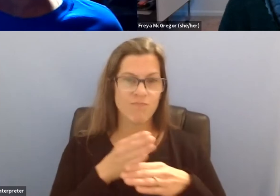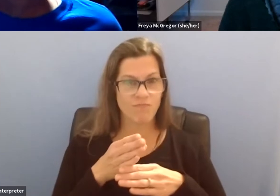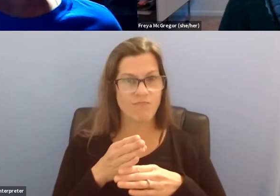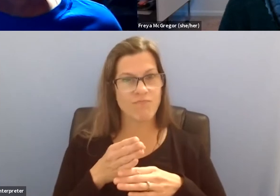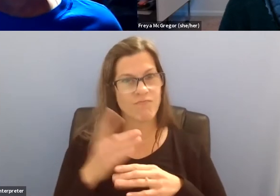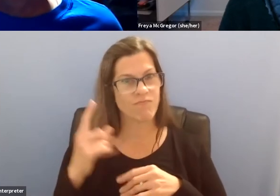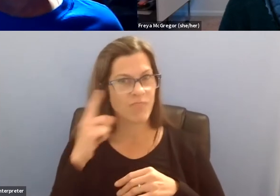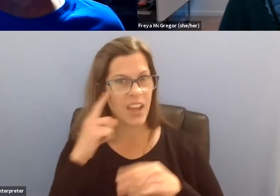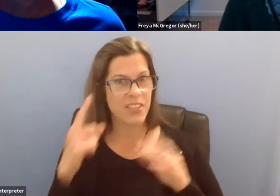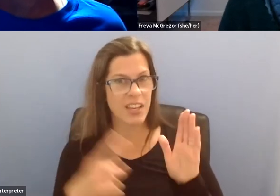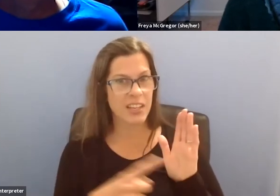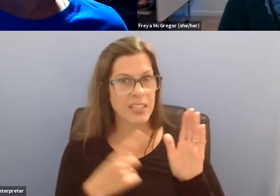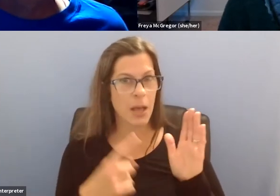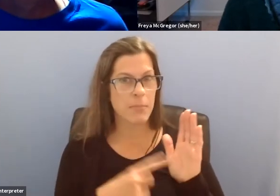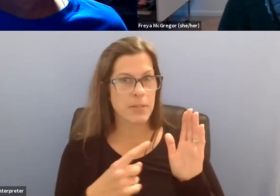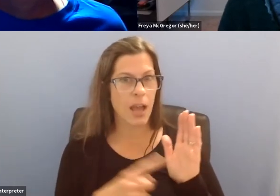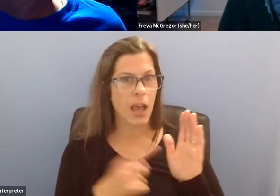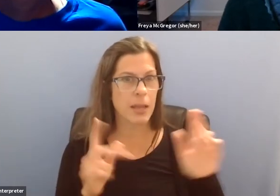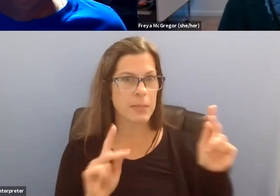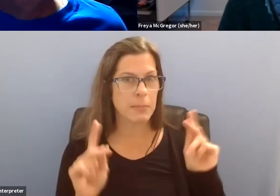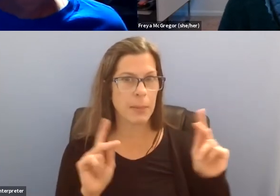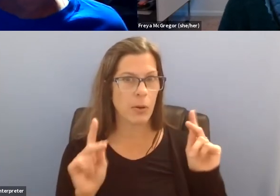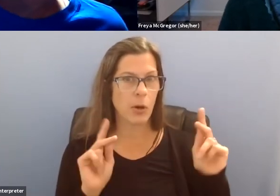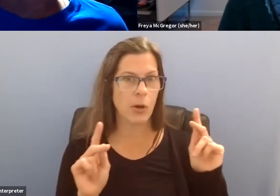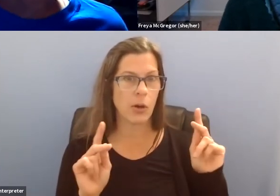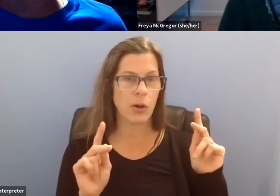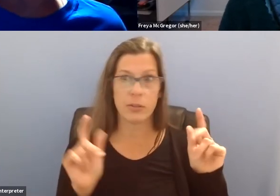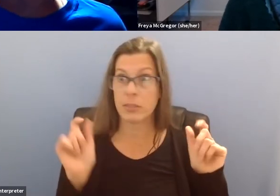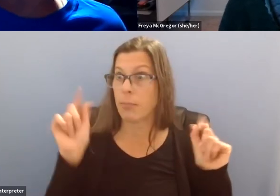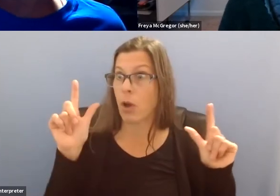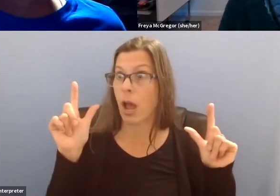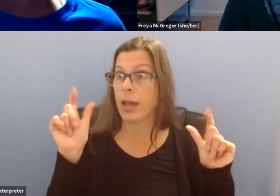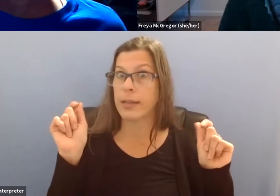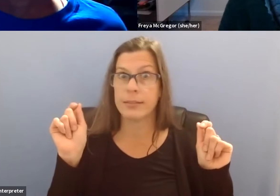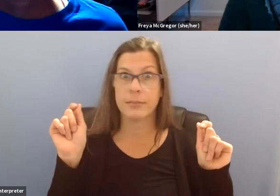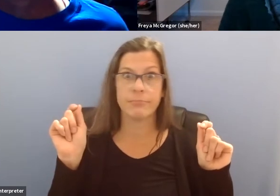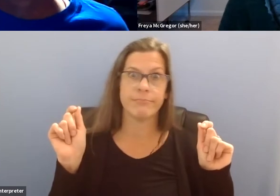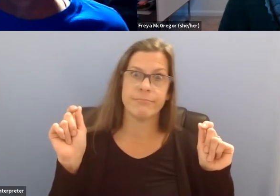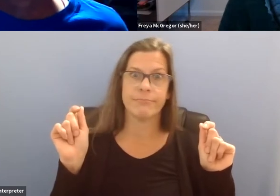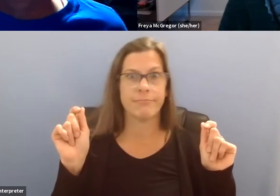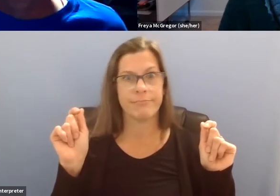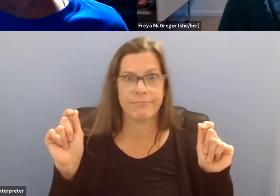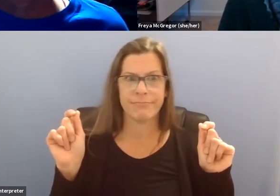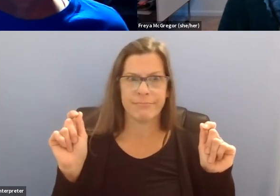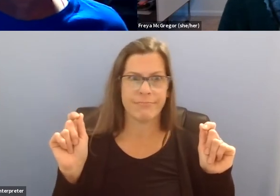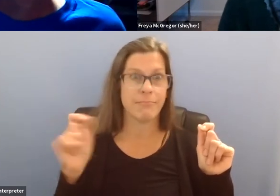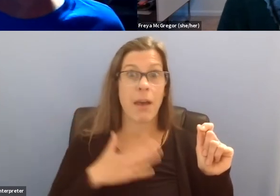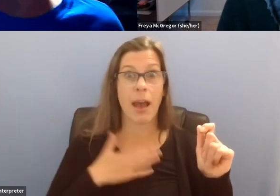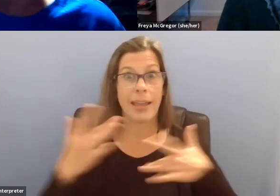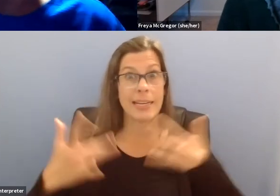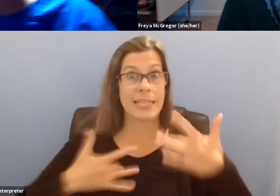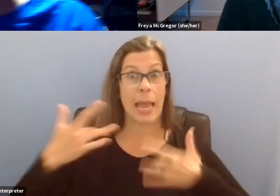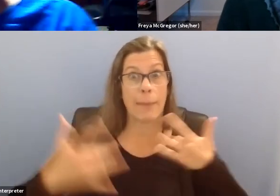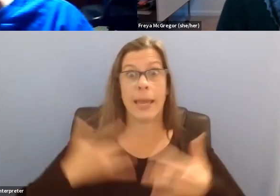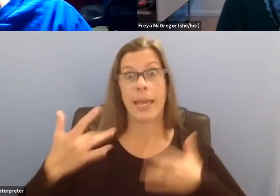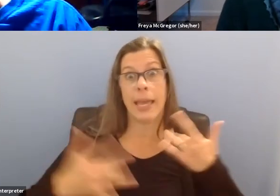by the questions I ask and the comments that I make because I have the enthusiasm and that can become contagious. And so it